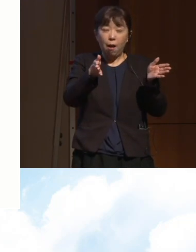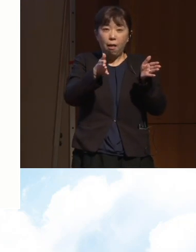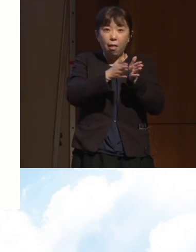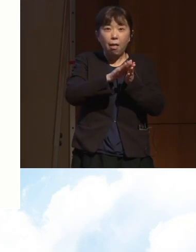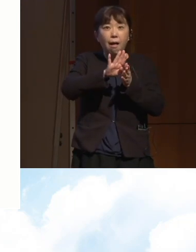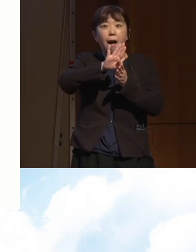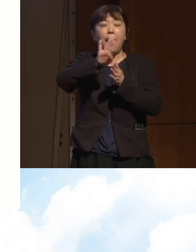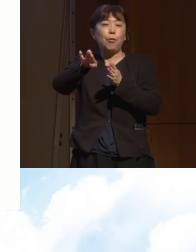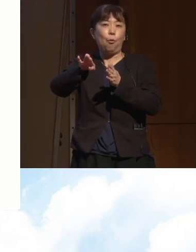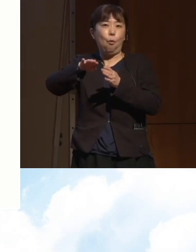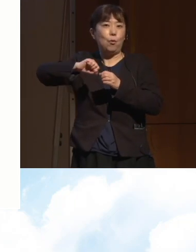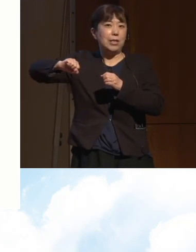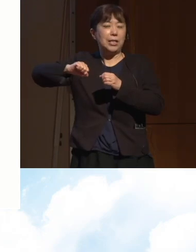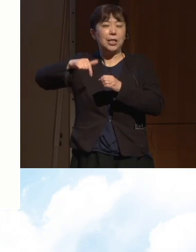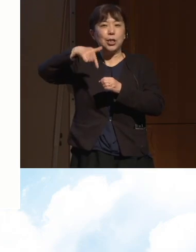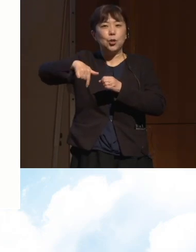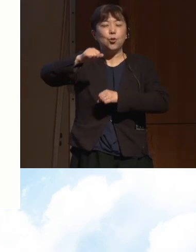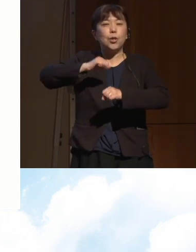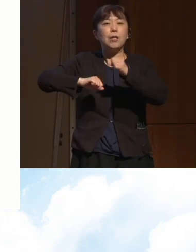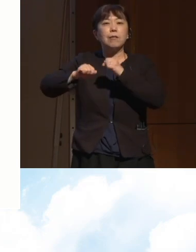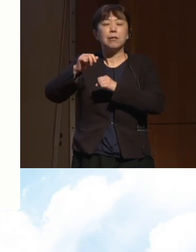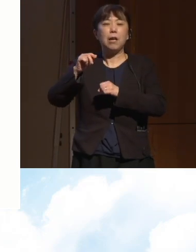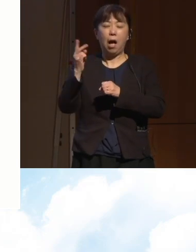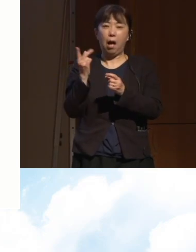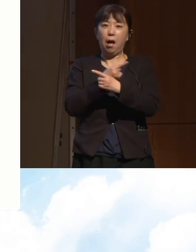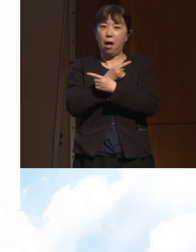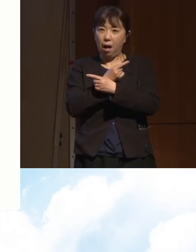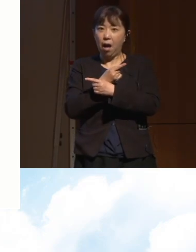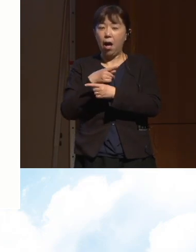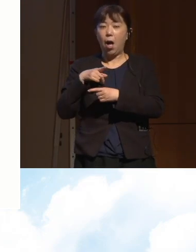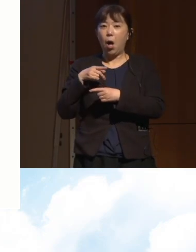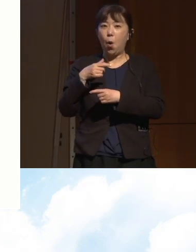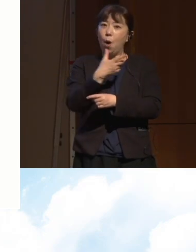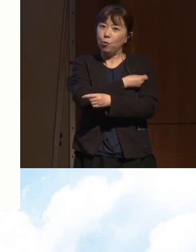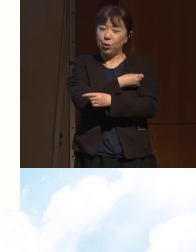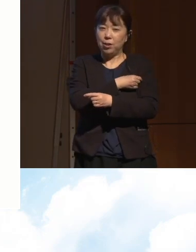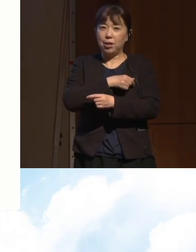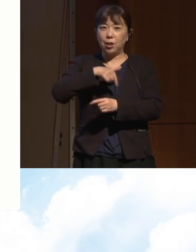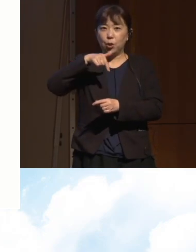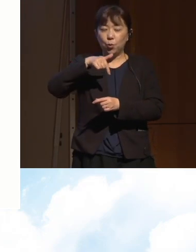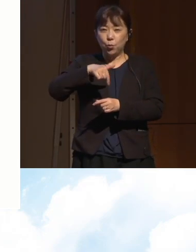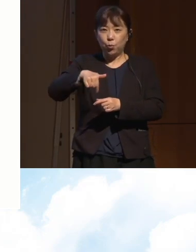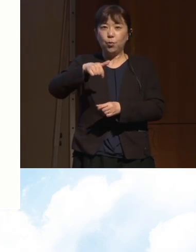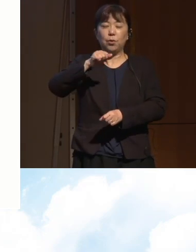vaccines, inactivated viruses. Back in the 1960s, RSV